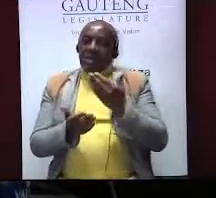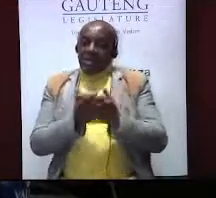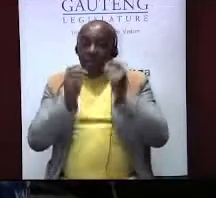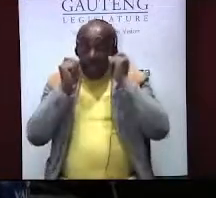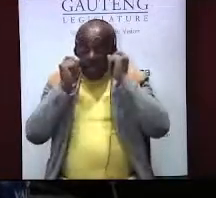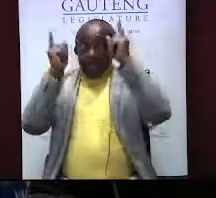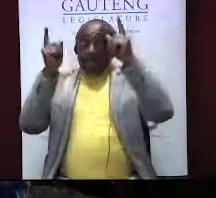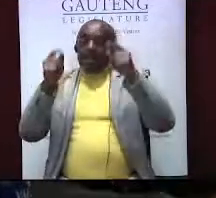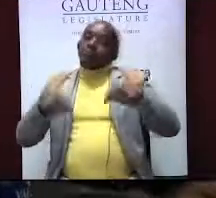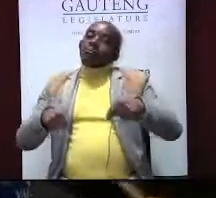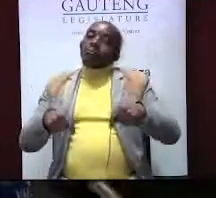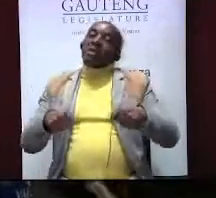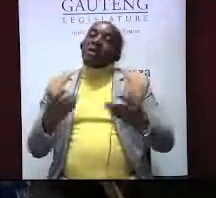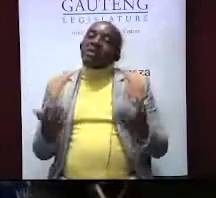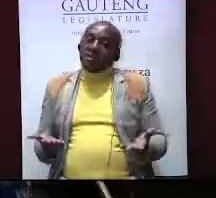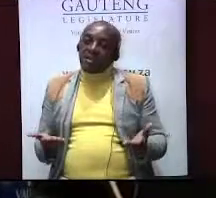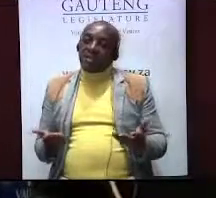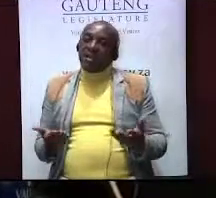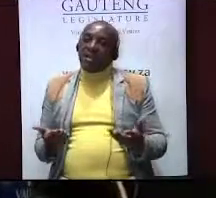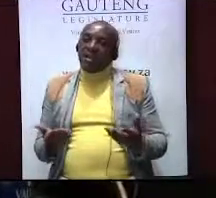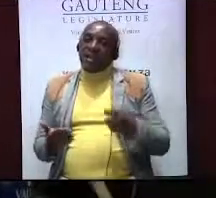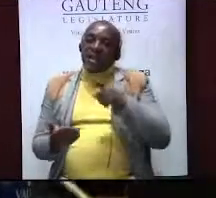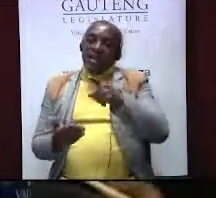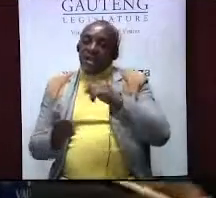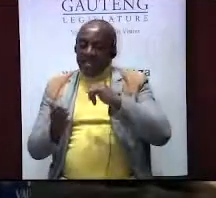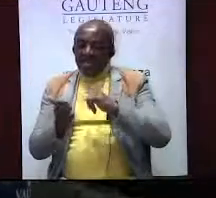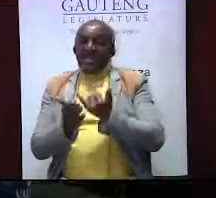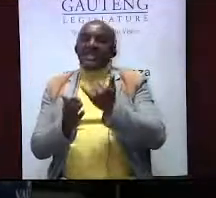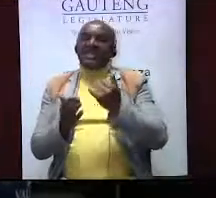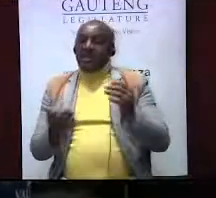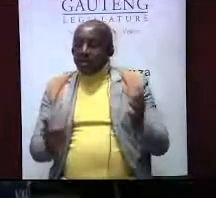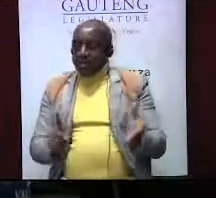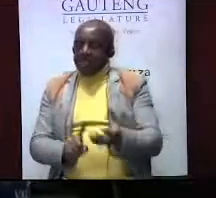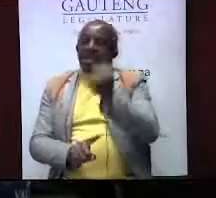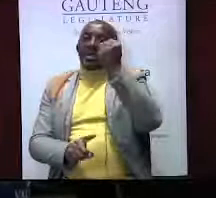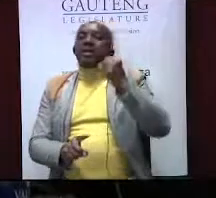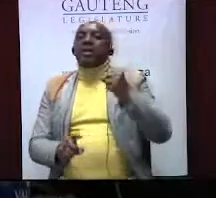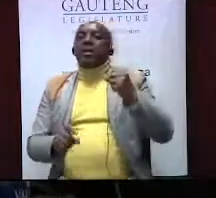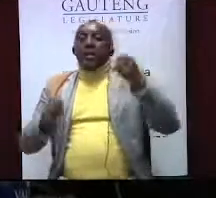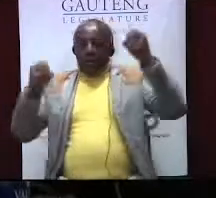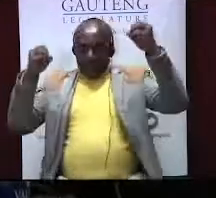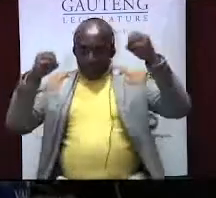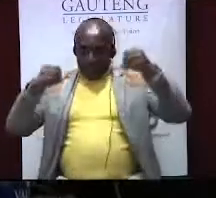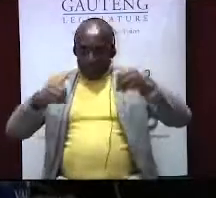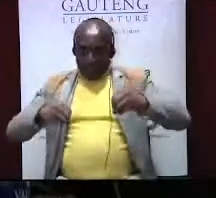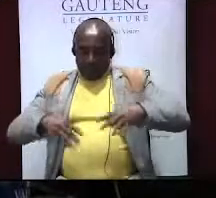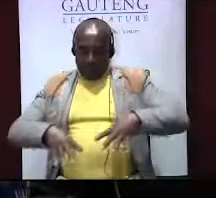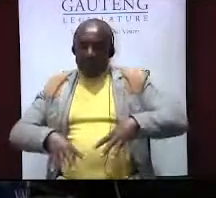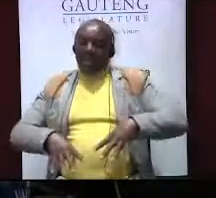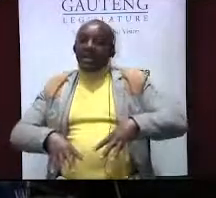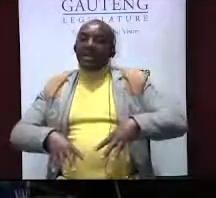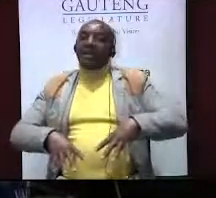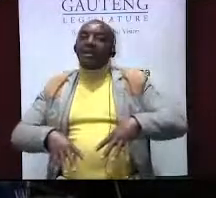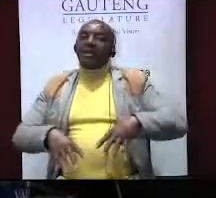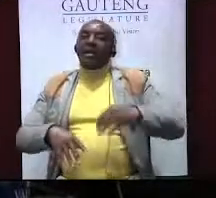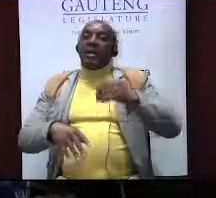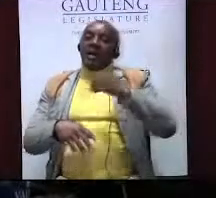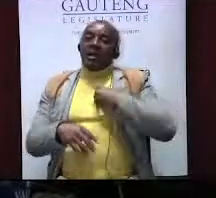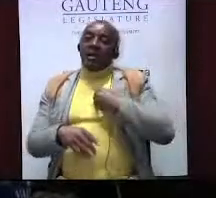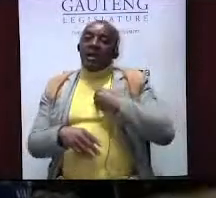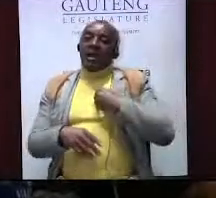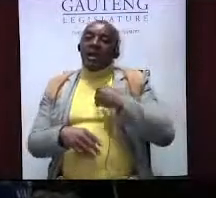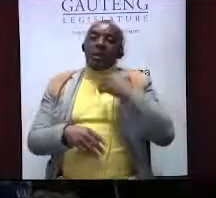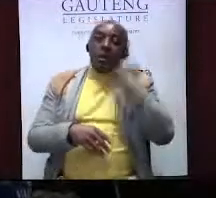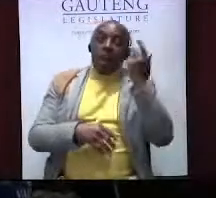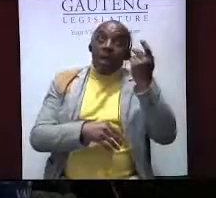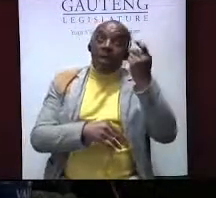today that it is just to take the spirit into practice. We rely on government